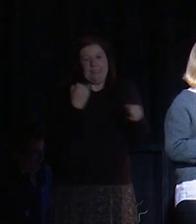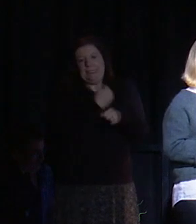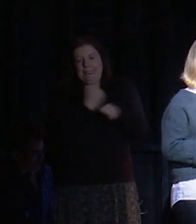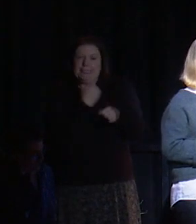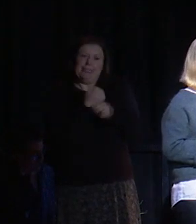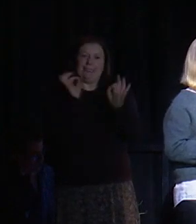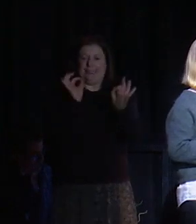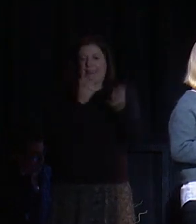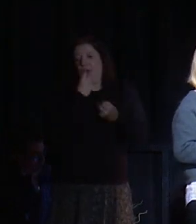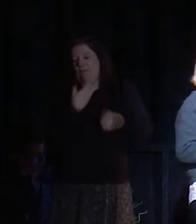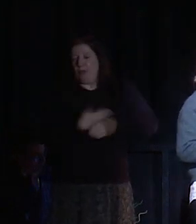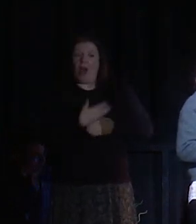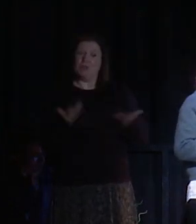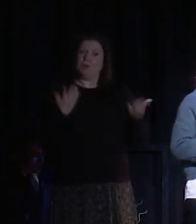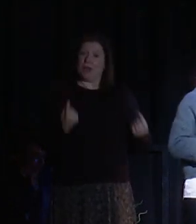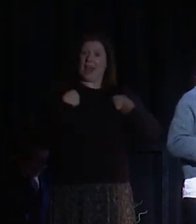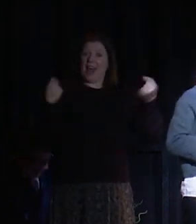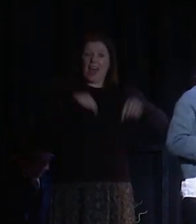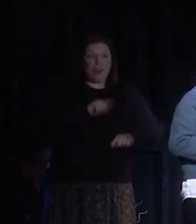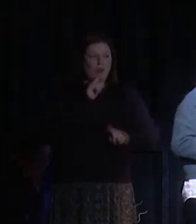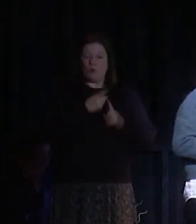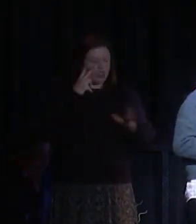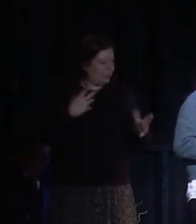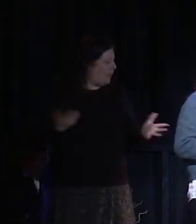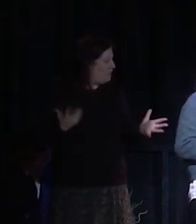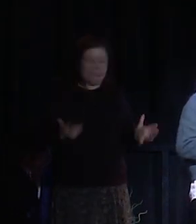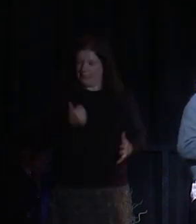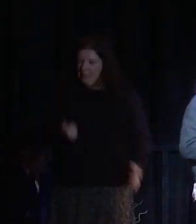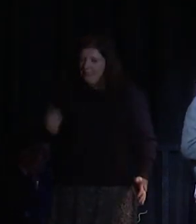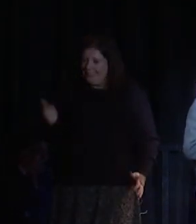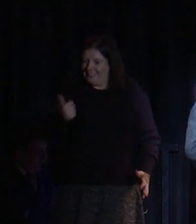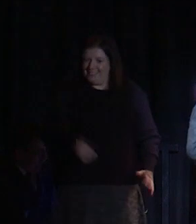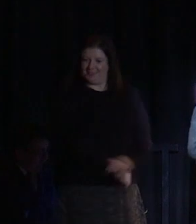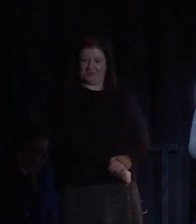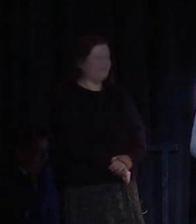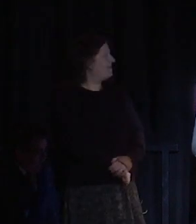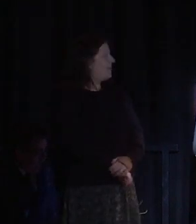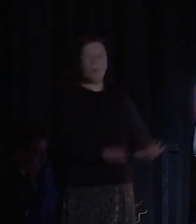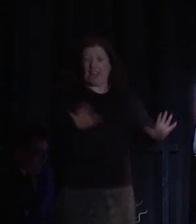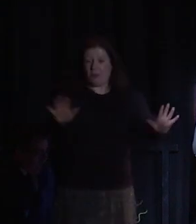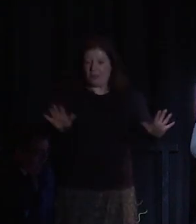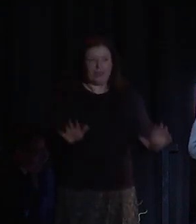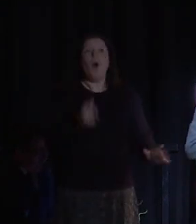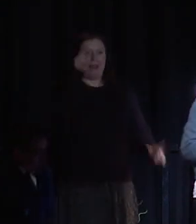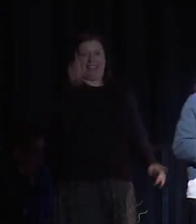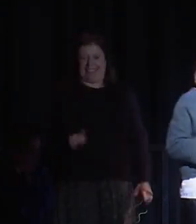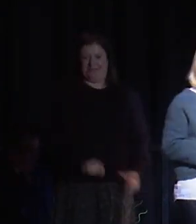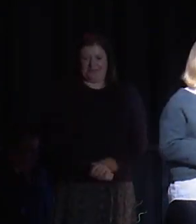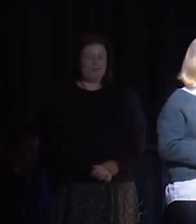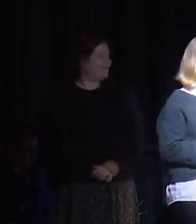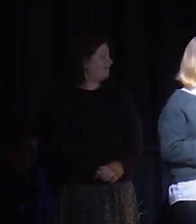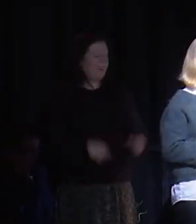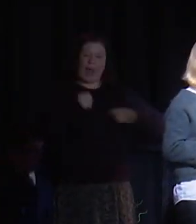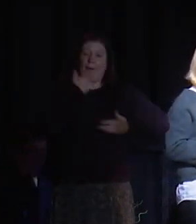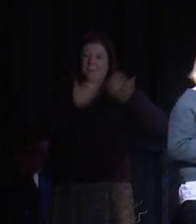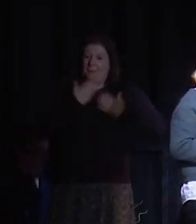participatory work. And I'm here today to talk... Oh, shit, where's this? Oh, hang on, wait. There, Blink, yeah. That's what I'm